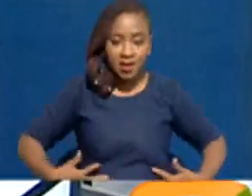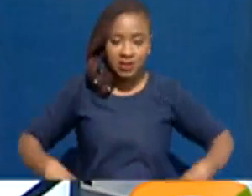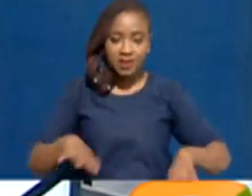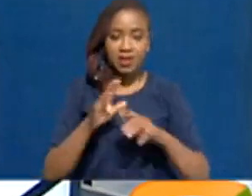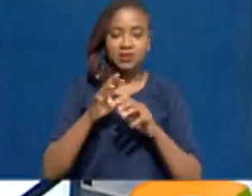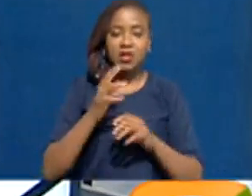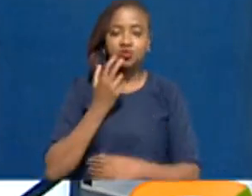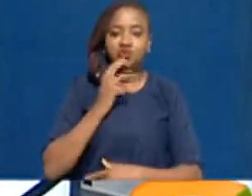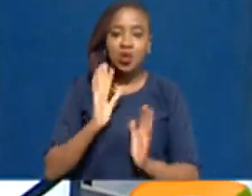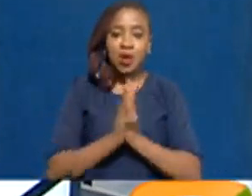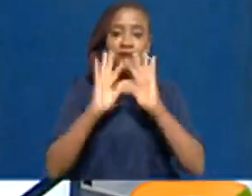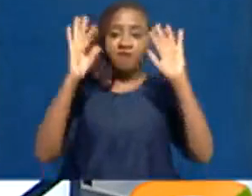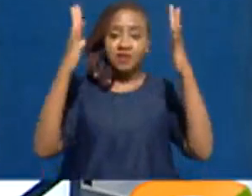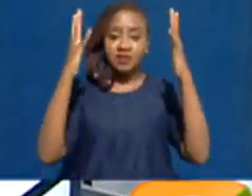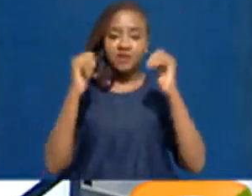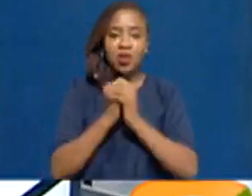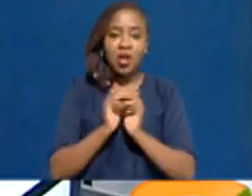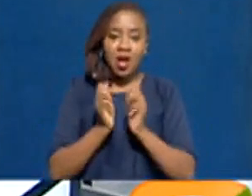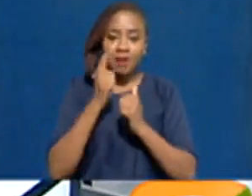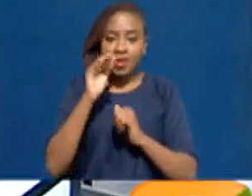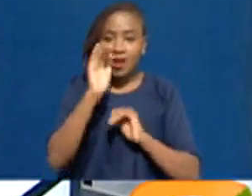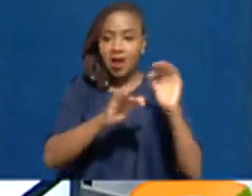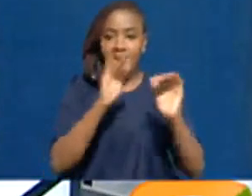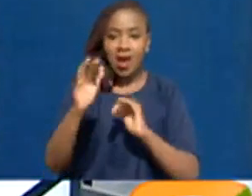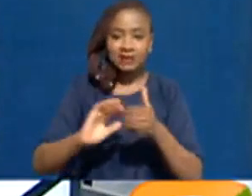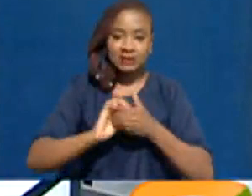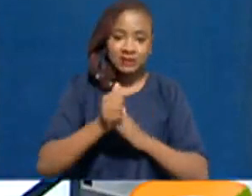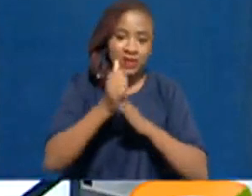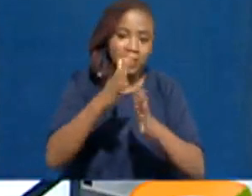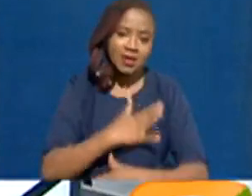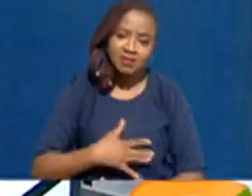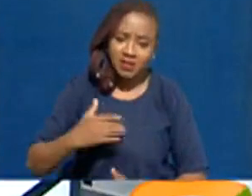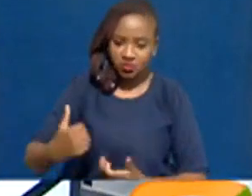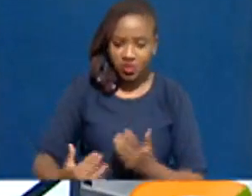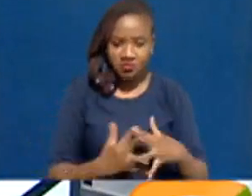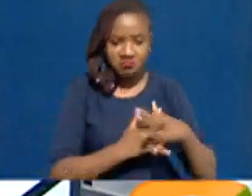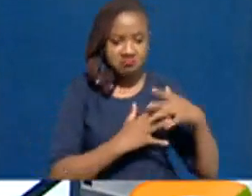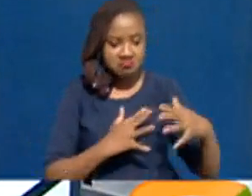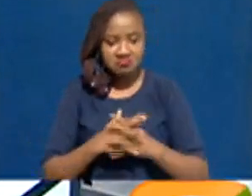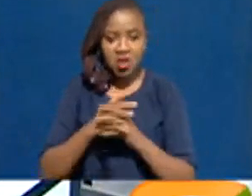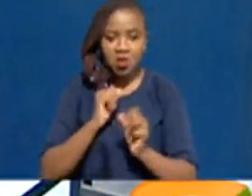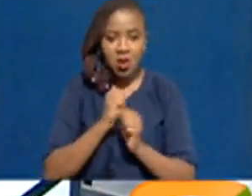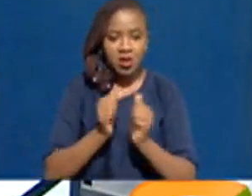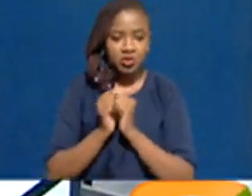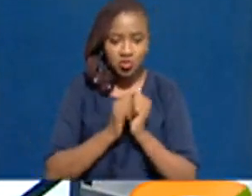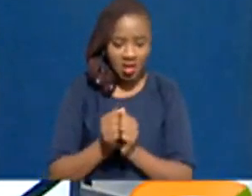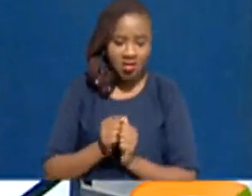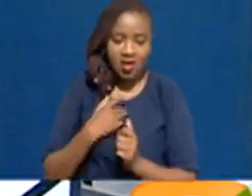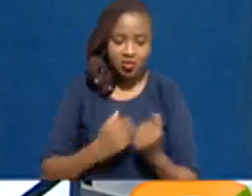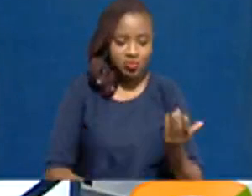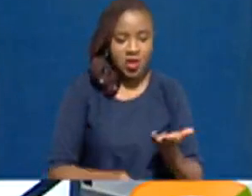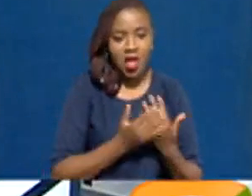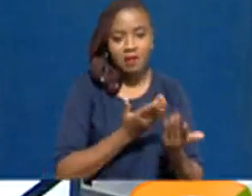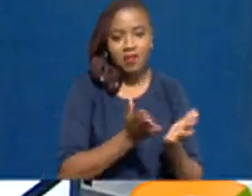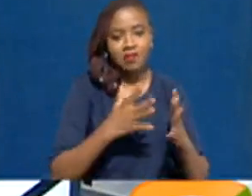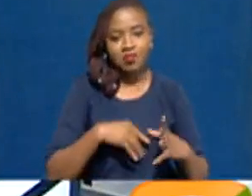Cultural Festival, urged leaders to join hands in helping those displaced by floods. His sentiments coming a few hours after MPs from the